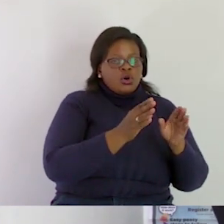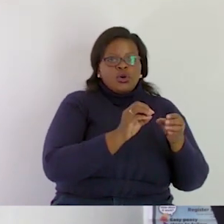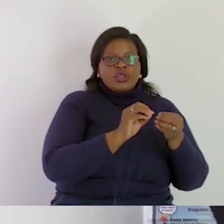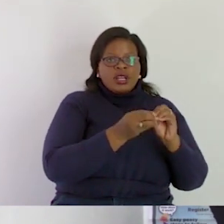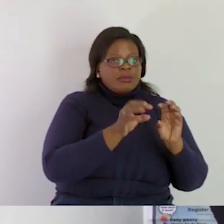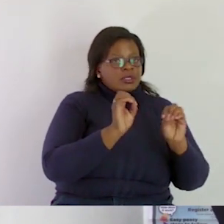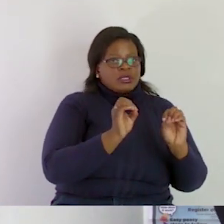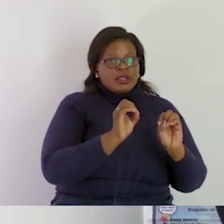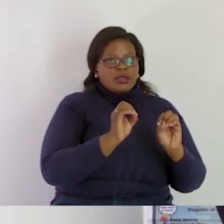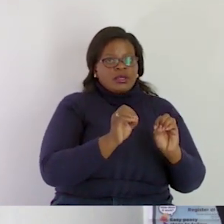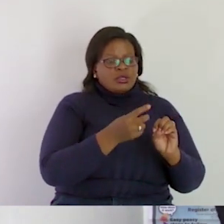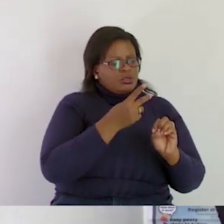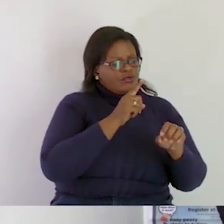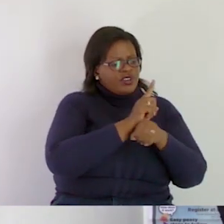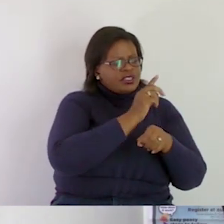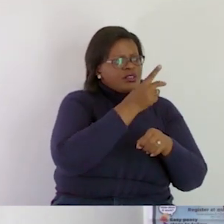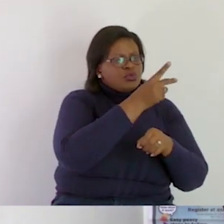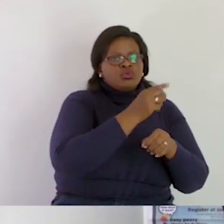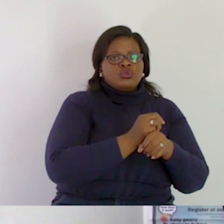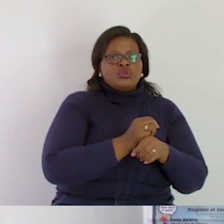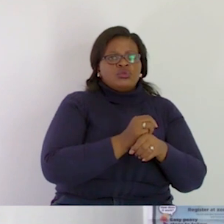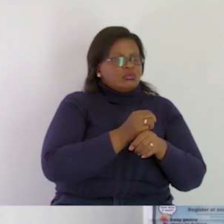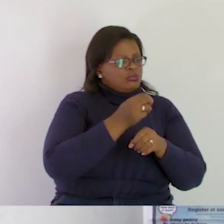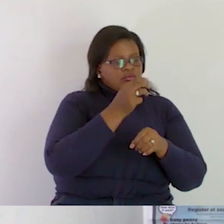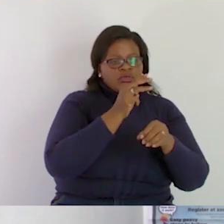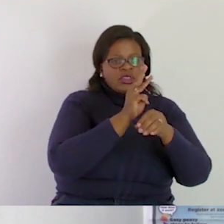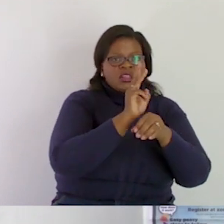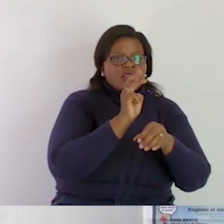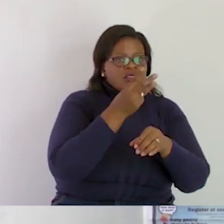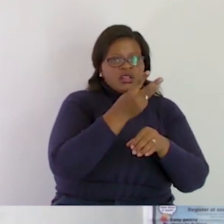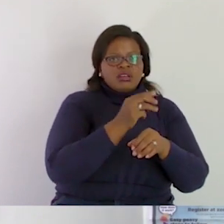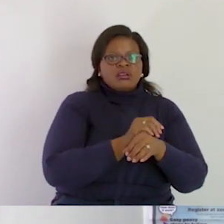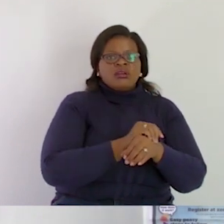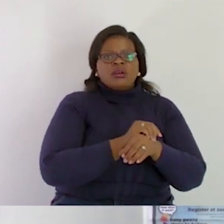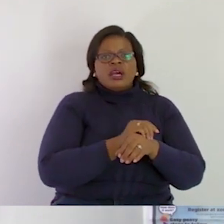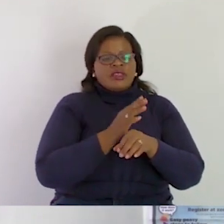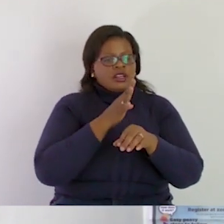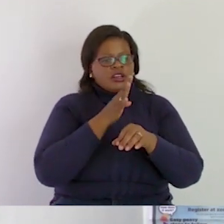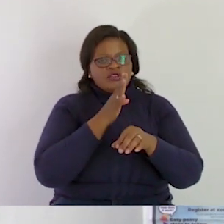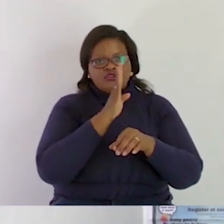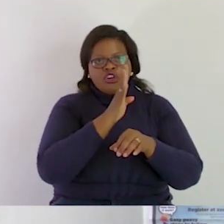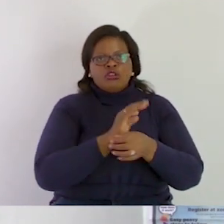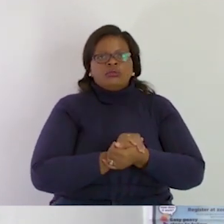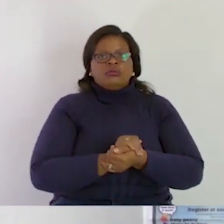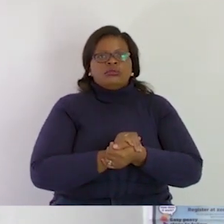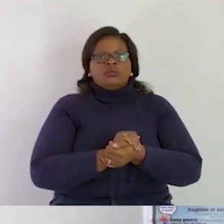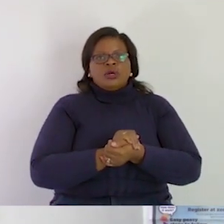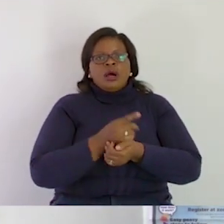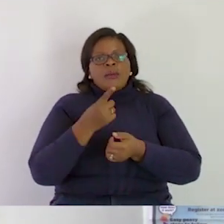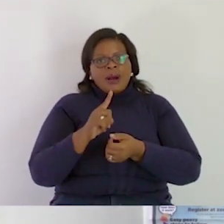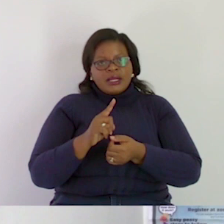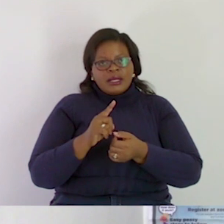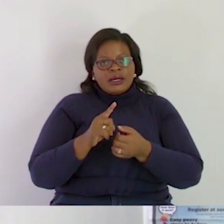first, 3 followed, 4 last, but here 4 have started